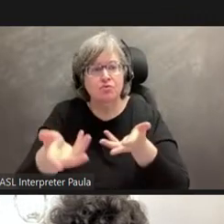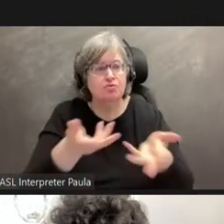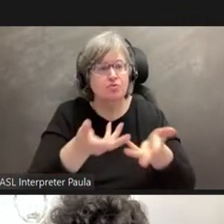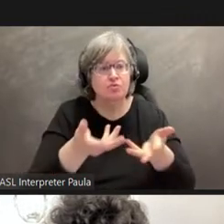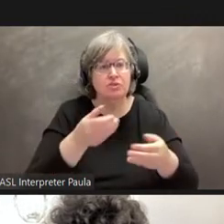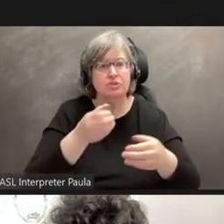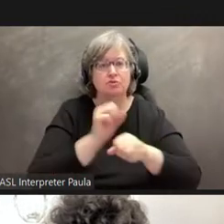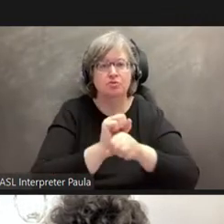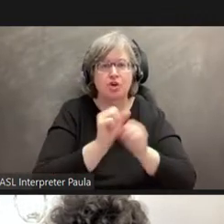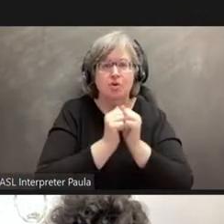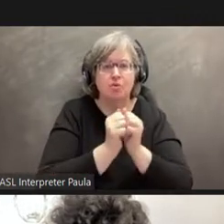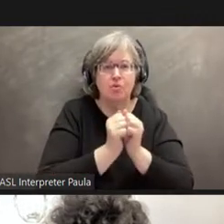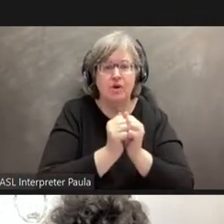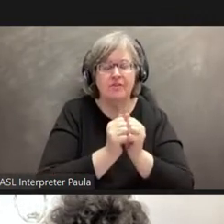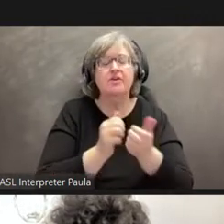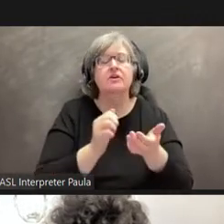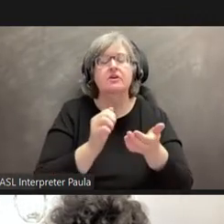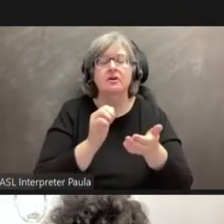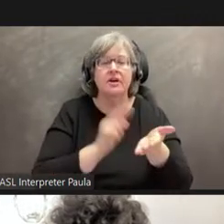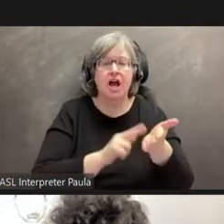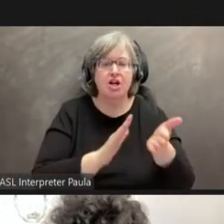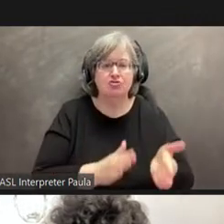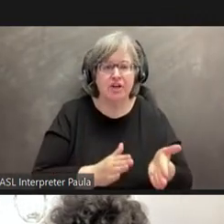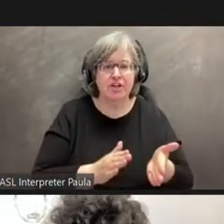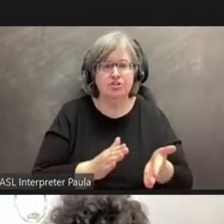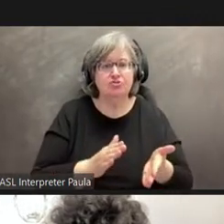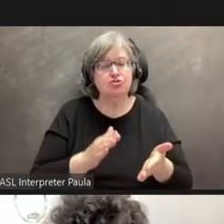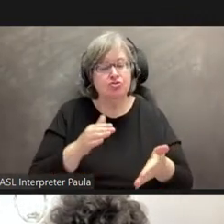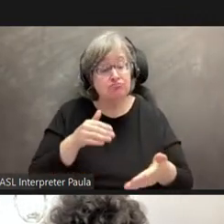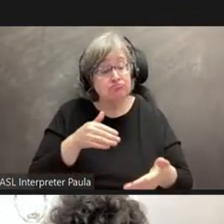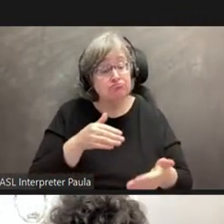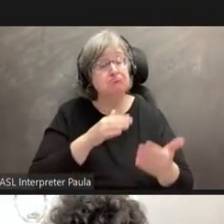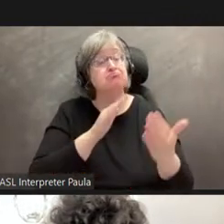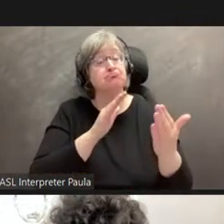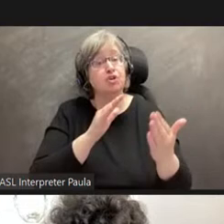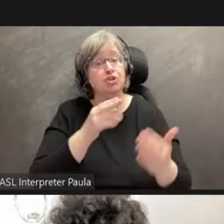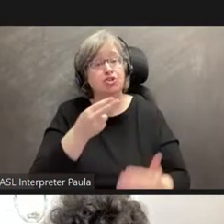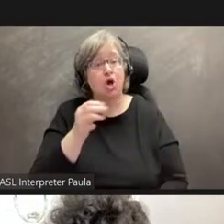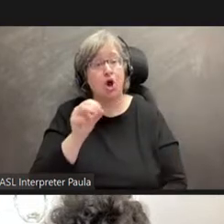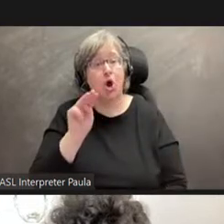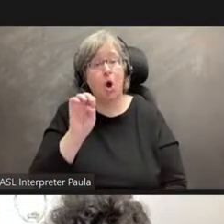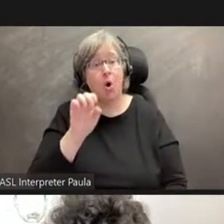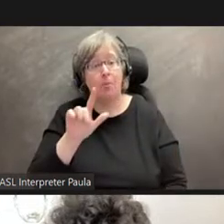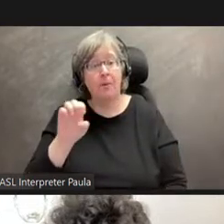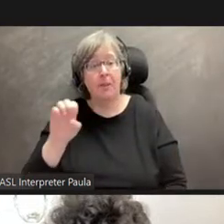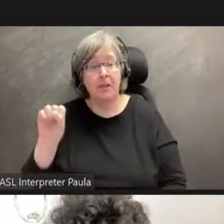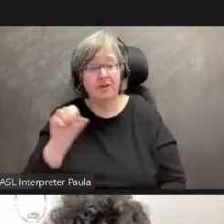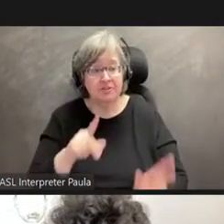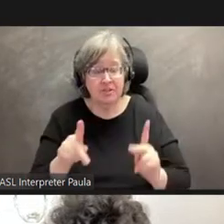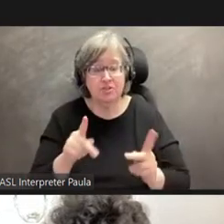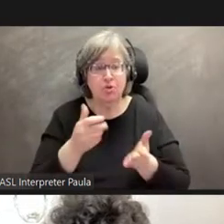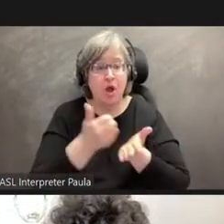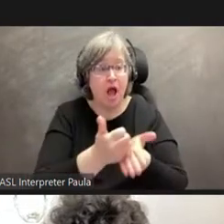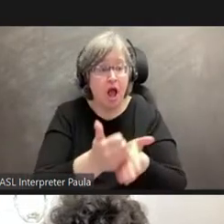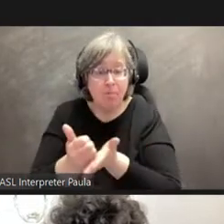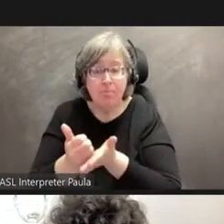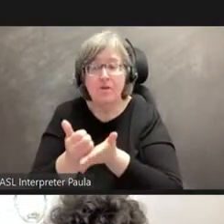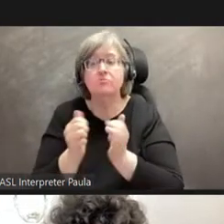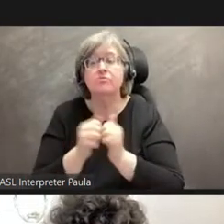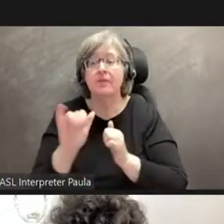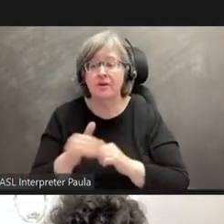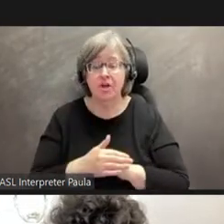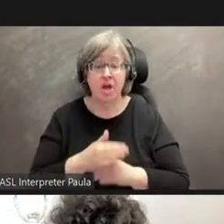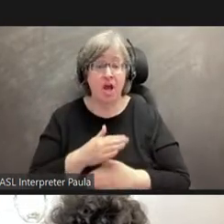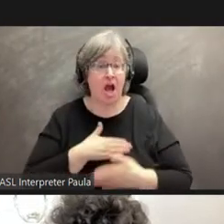address homeless people on the system. So they're pitching in there as well. And I'd be